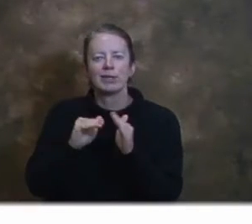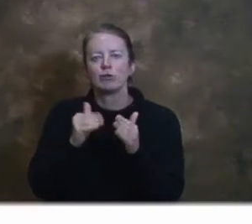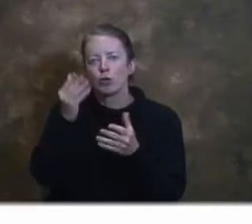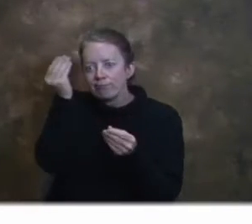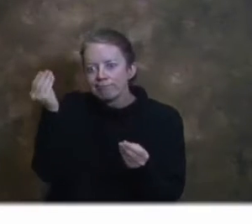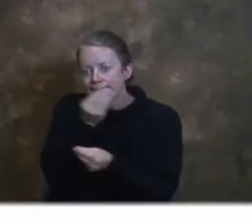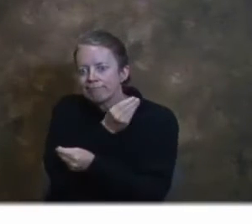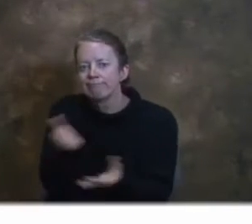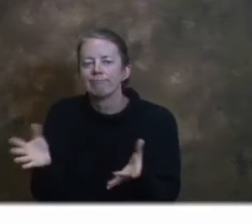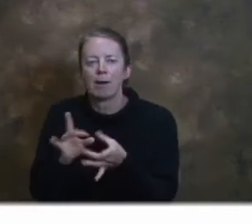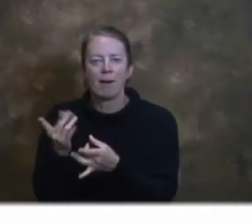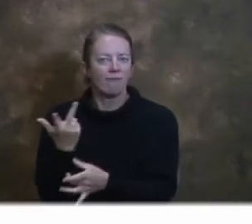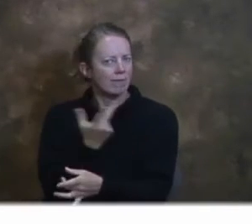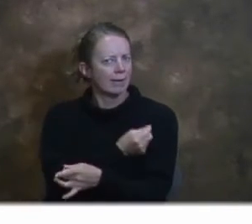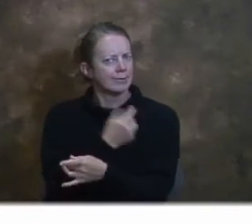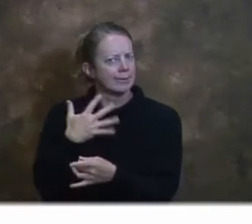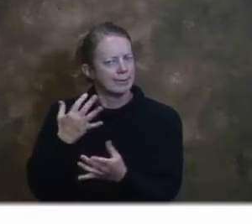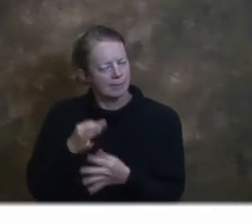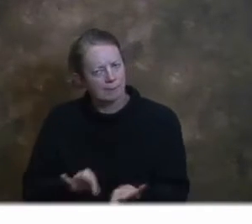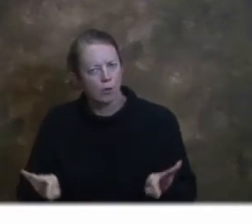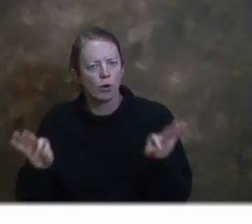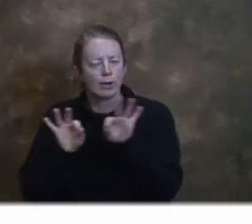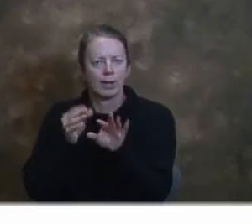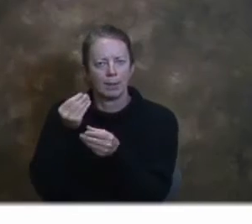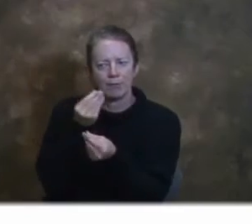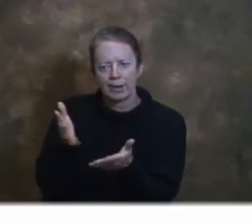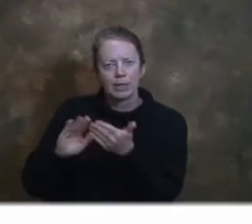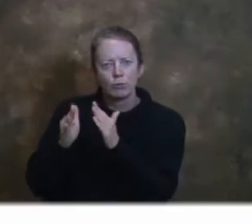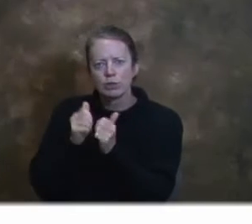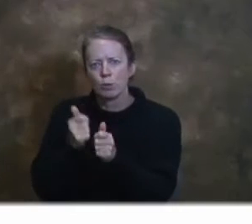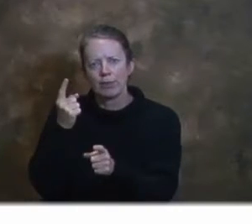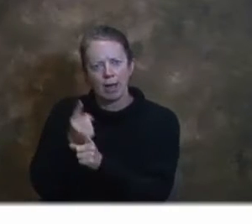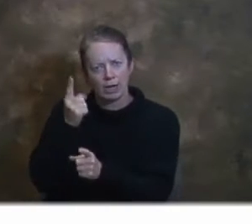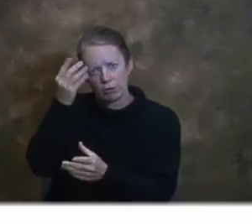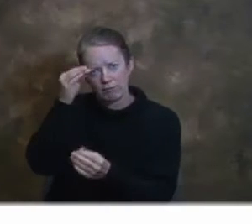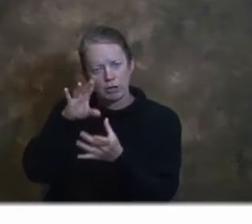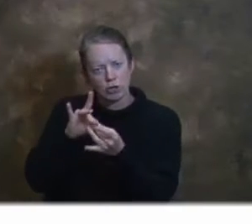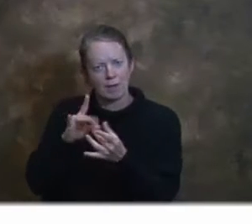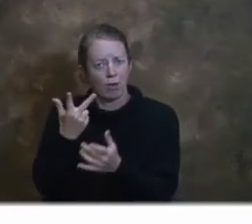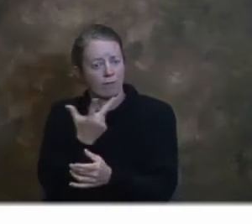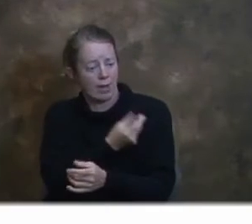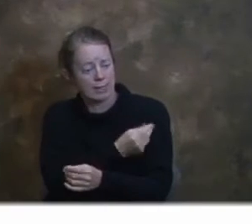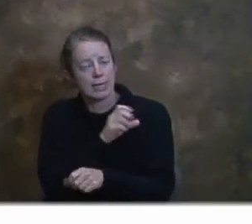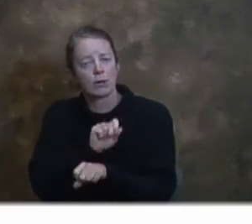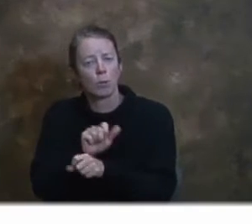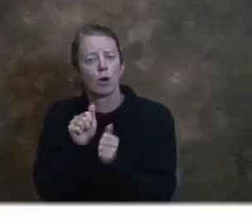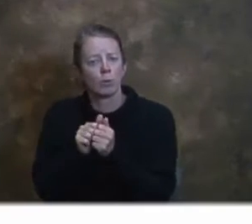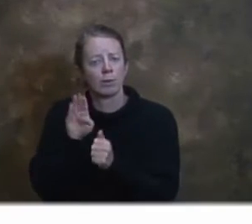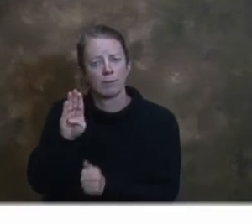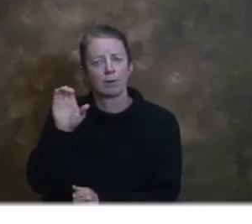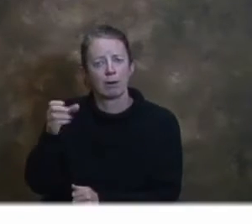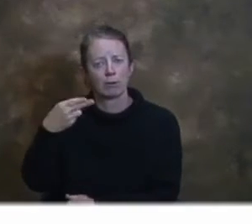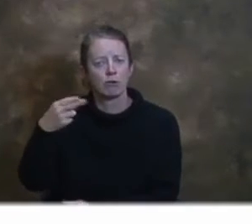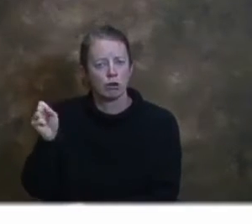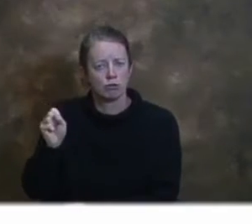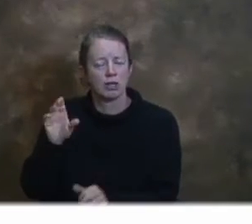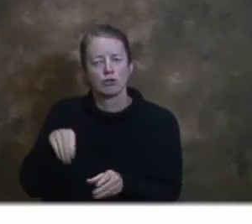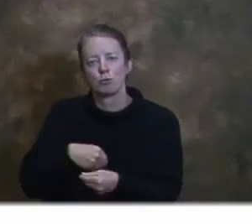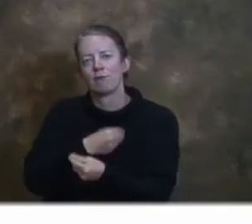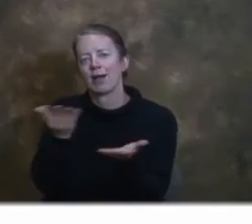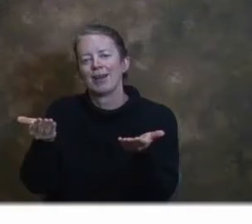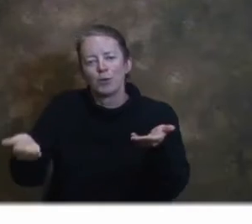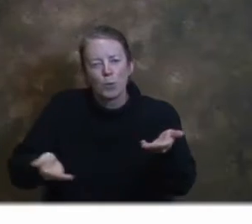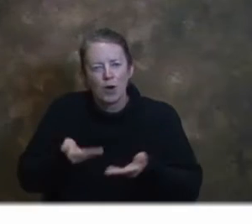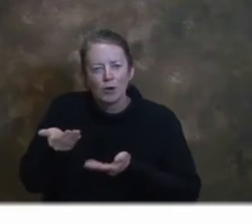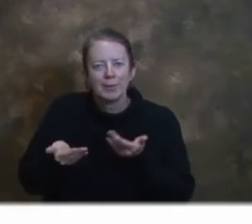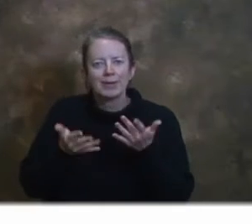importance of vaccine, provided those communities with accurate information about the vaccine, and worked with Buncombe County HHS to provide a welcoming